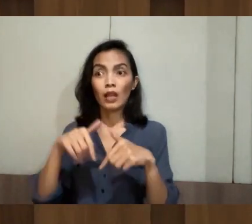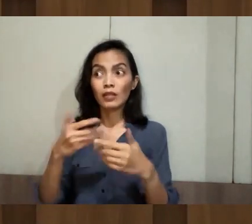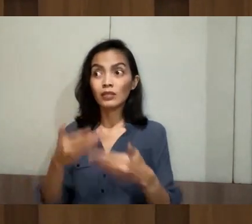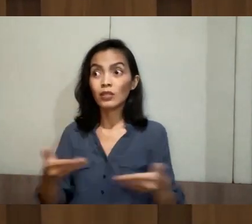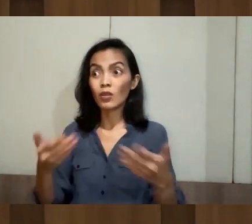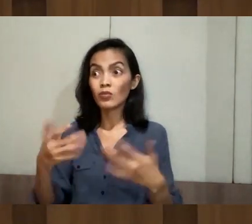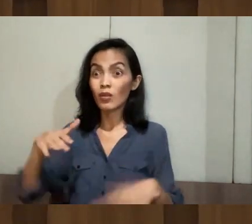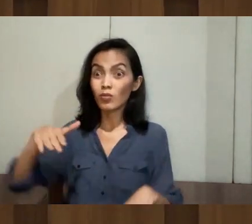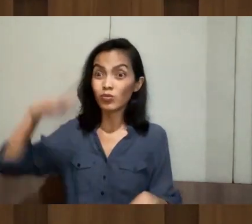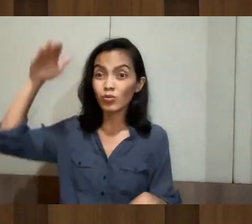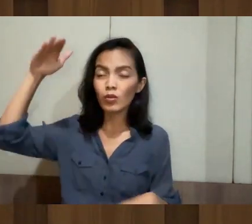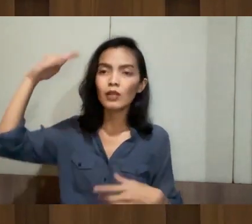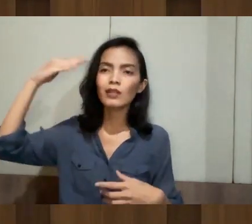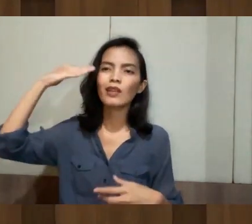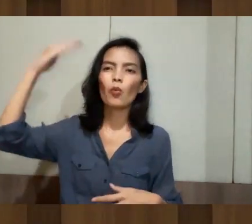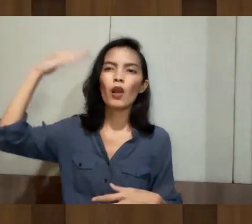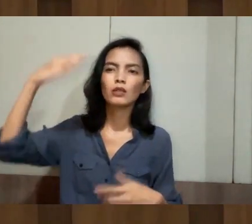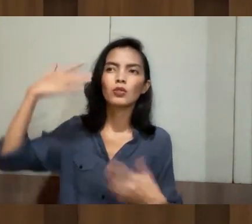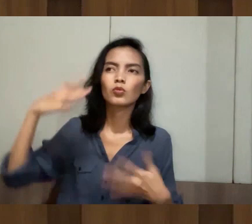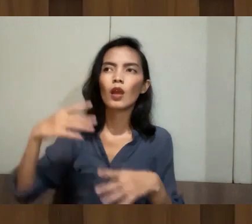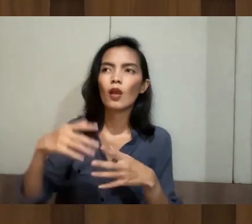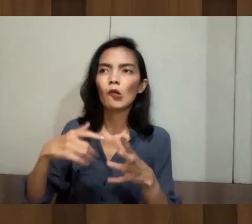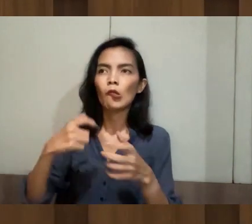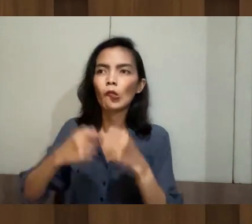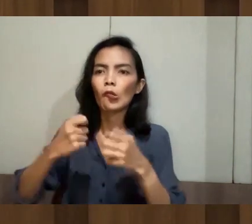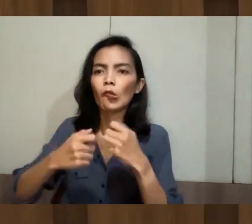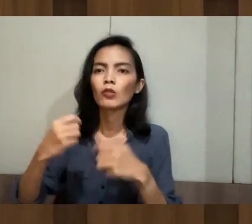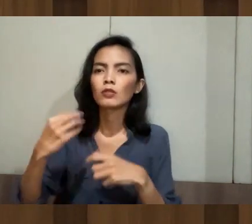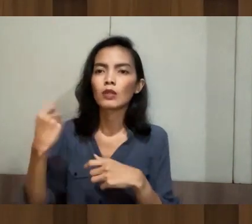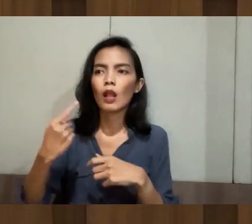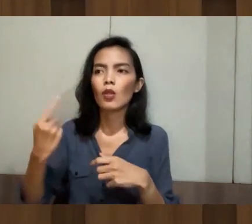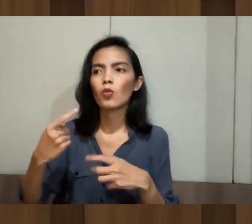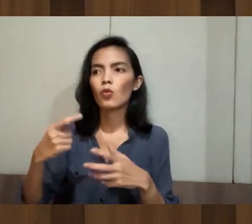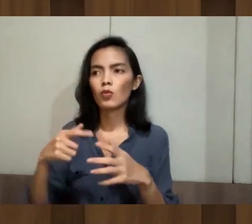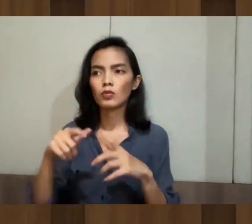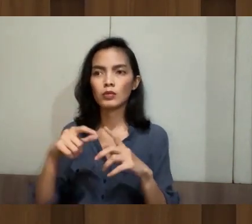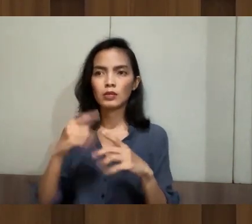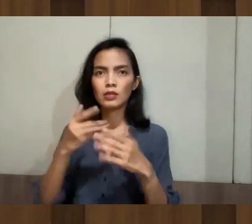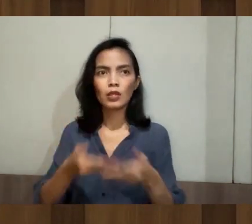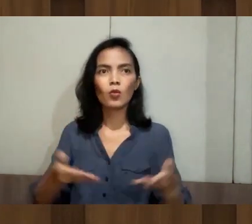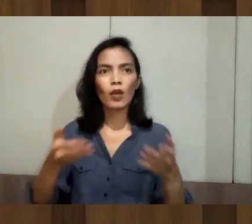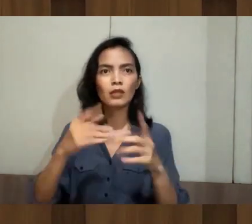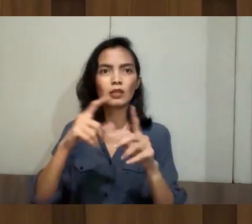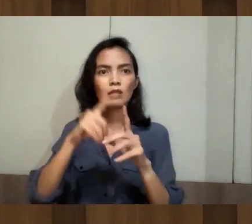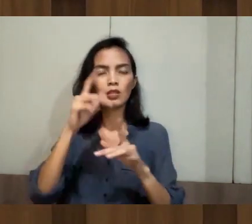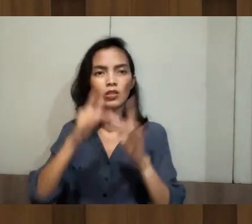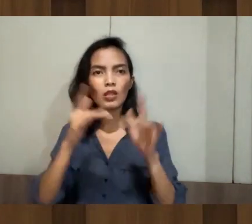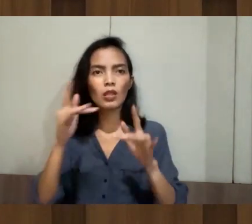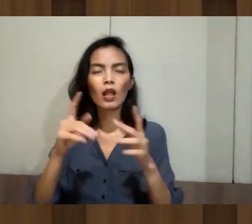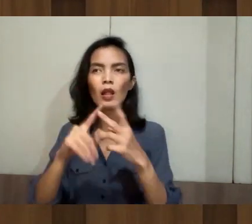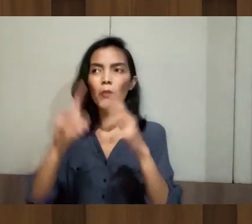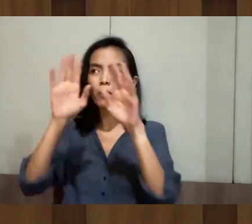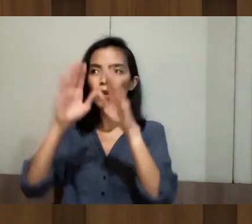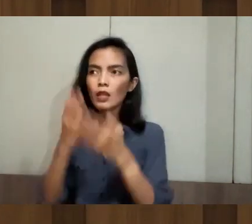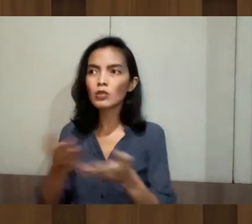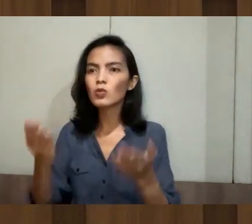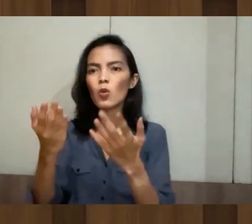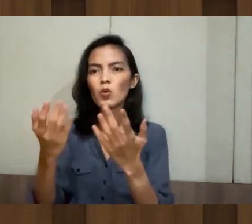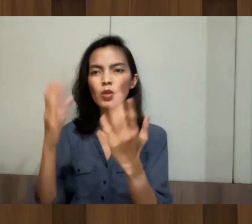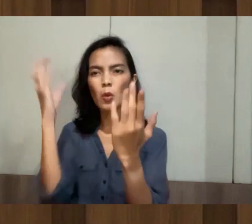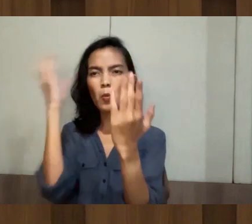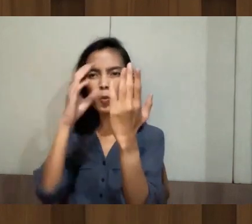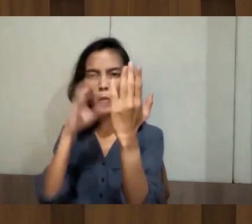for us to tap into this adulthood. Now, in the middle of these buzzing